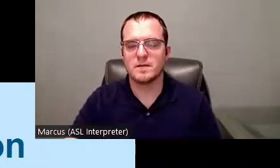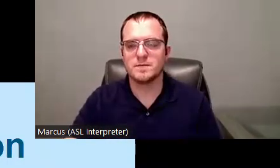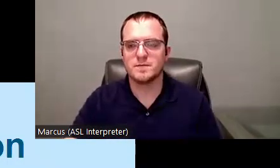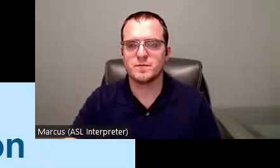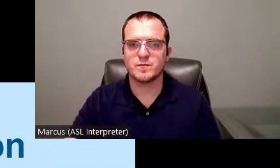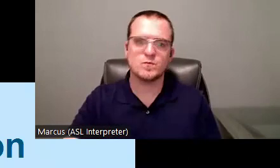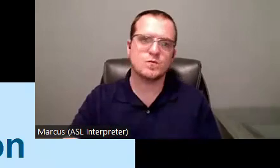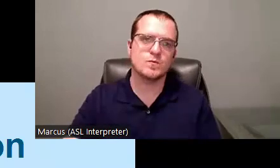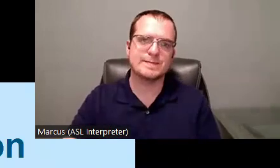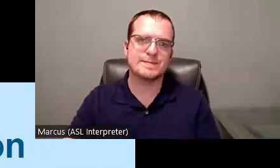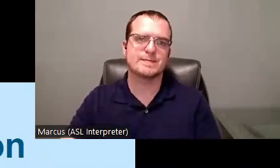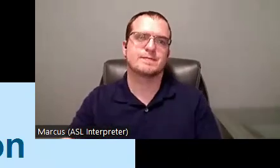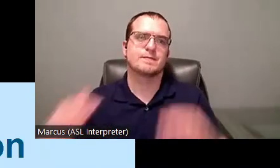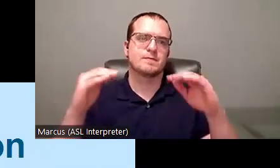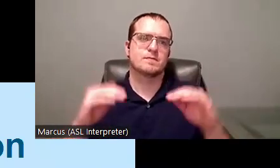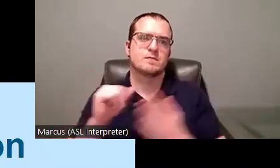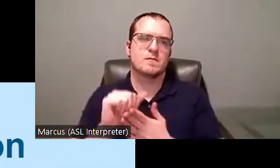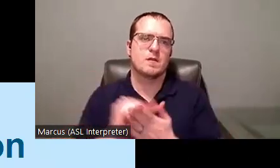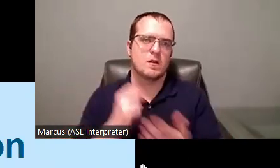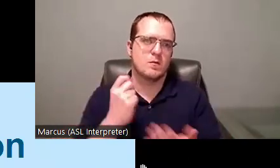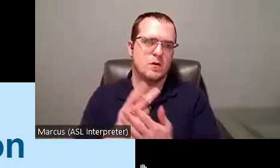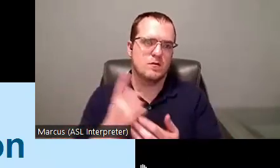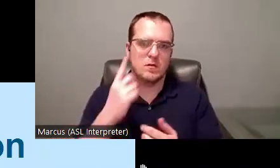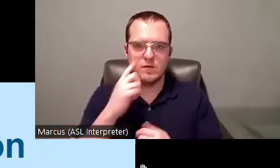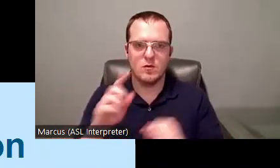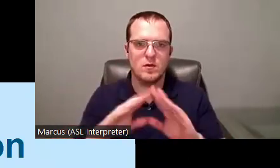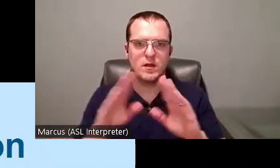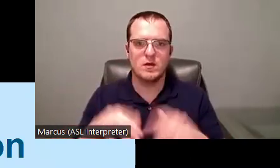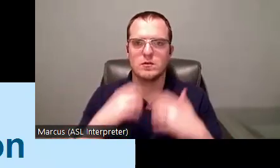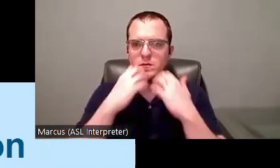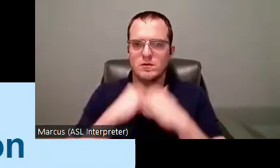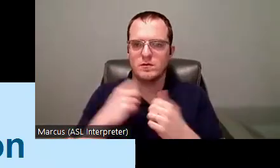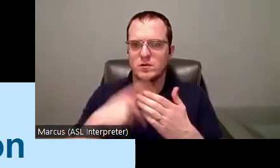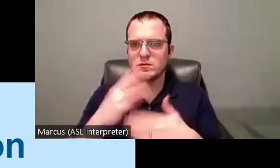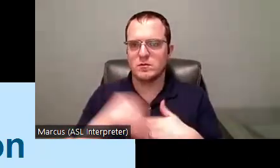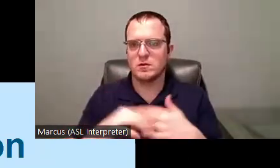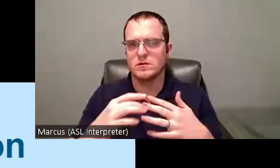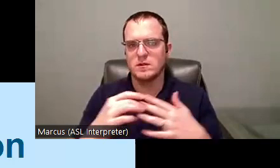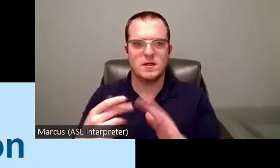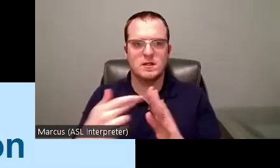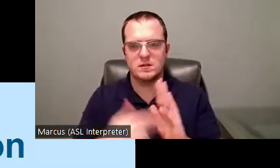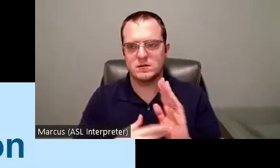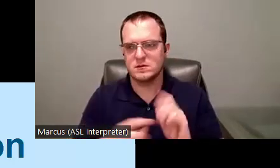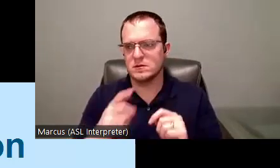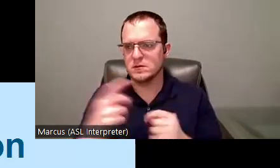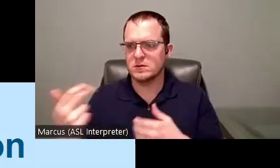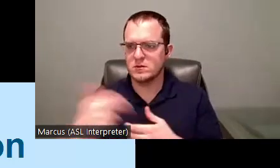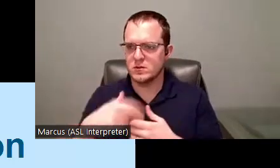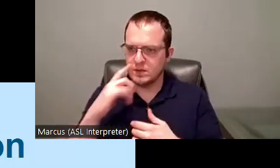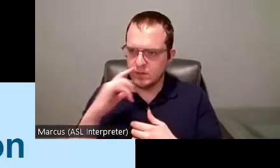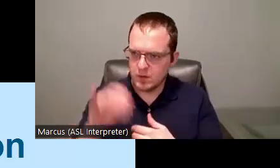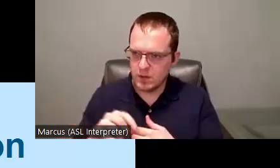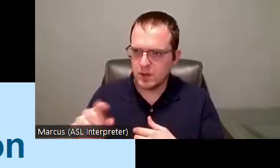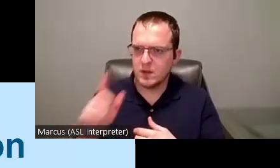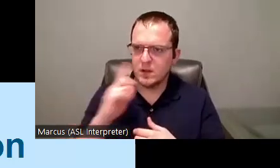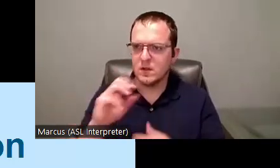Next on the agenda, we have approval for the Housing Preservation Program guidelines. Joining us for this item will be Director